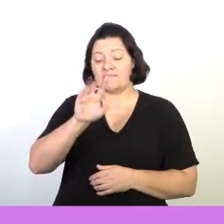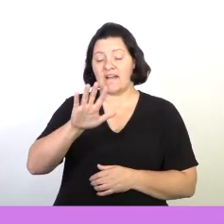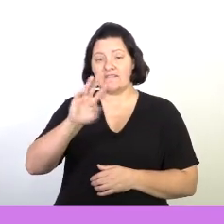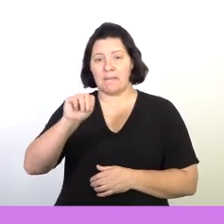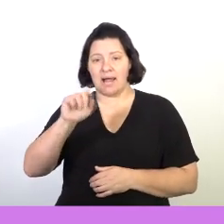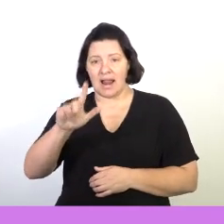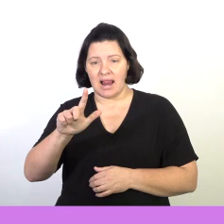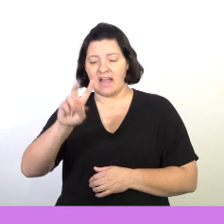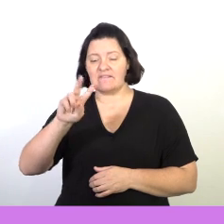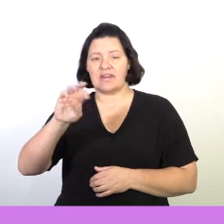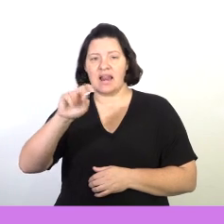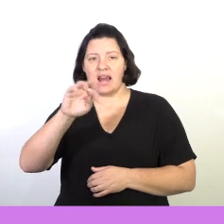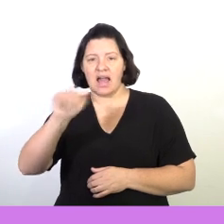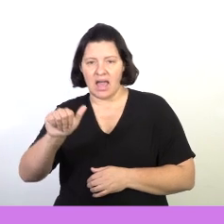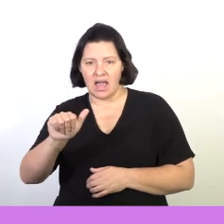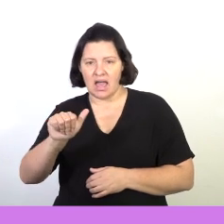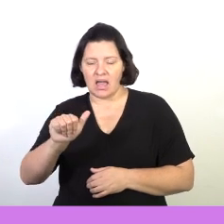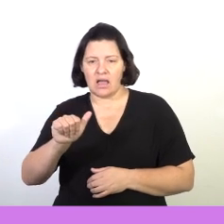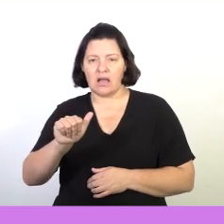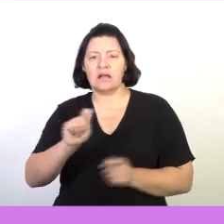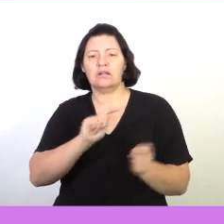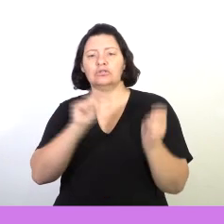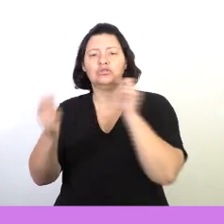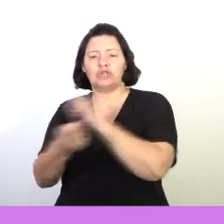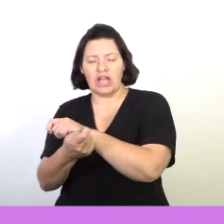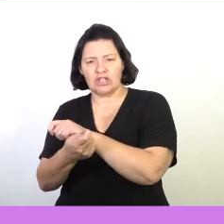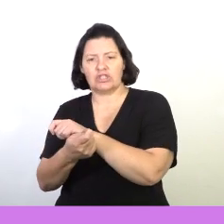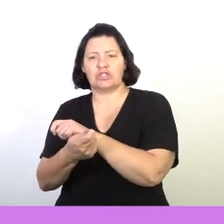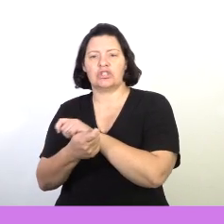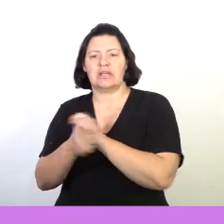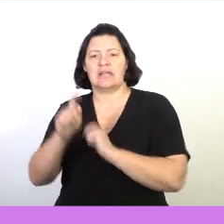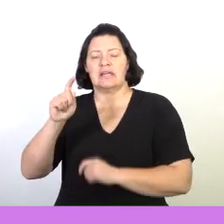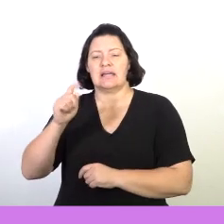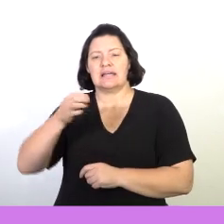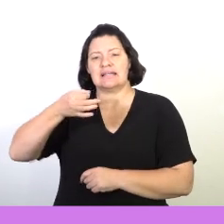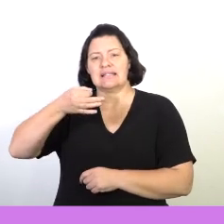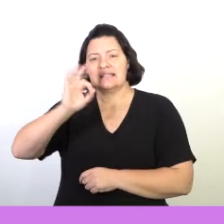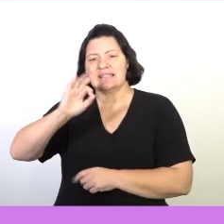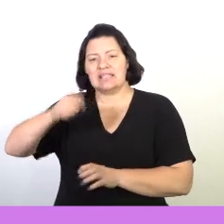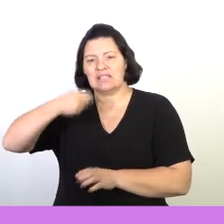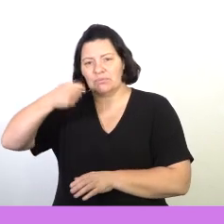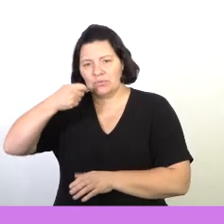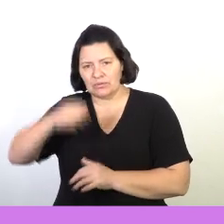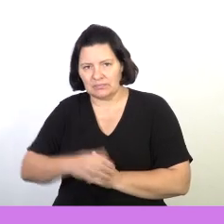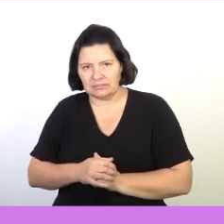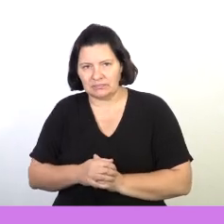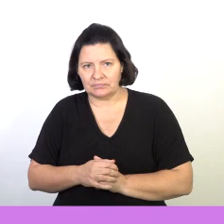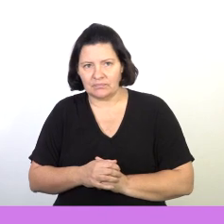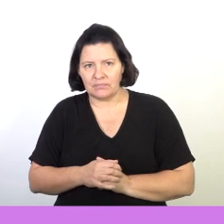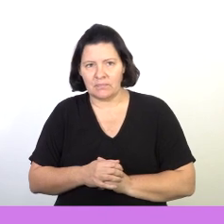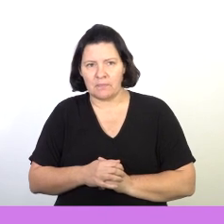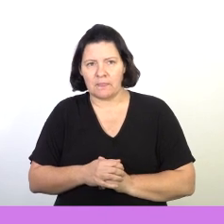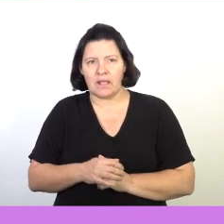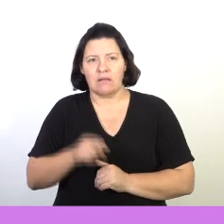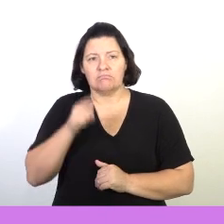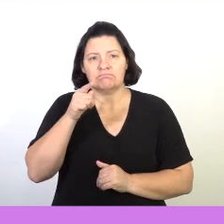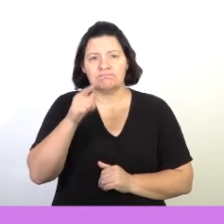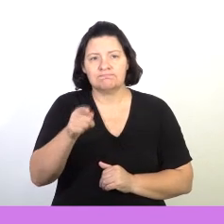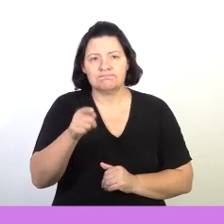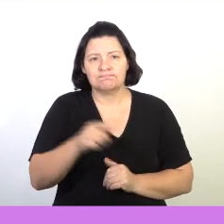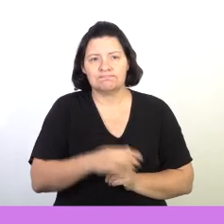Convert the 15 milliliter of vanilla to teaspoons. Again, the relationship from the given